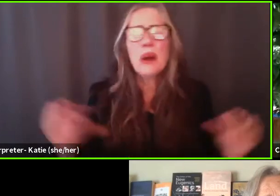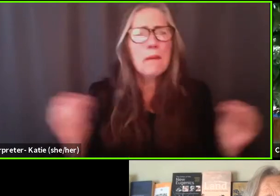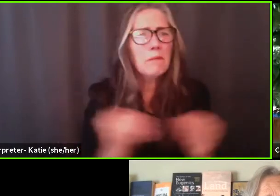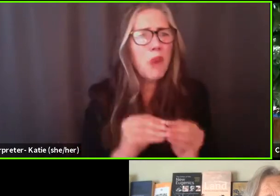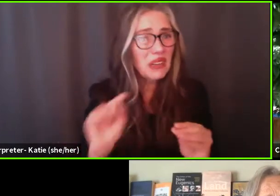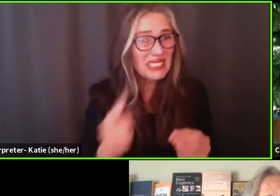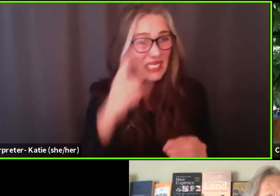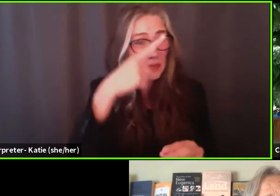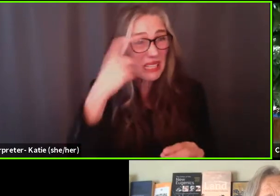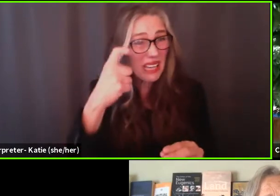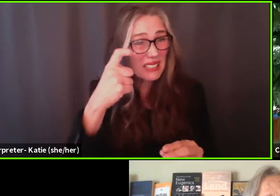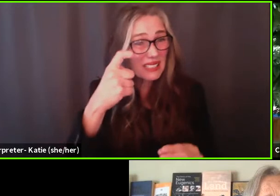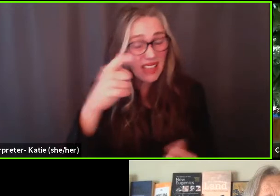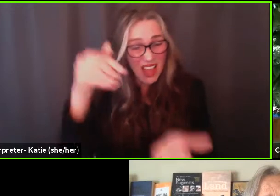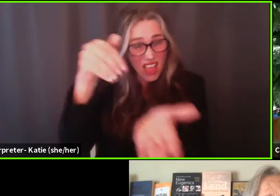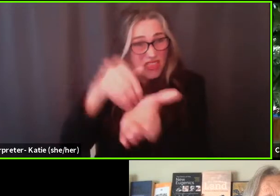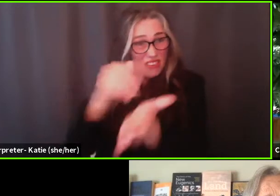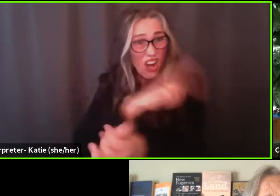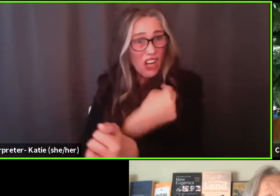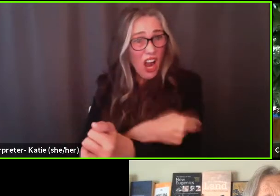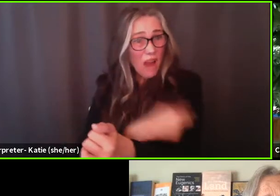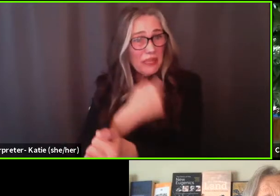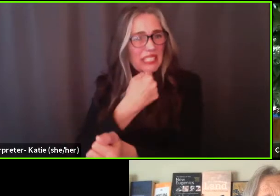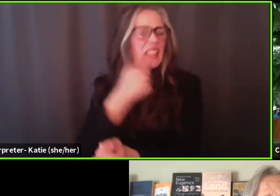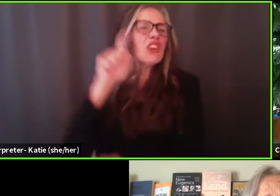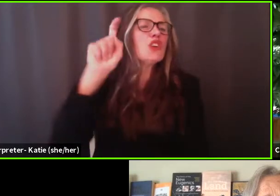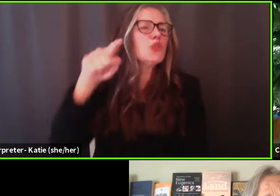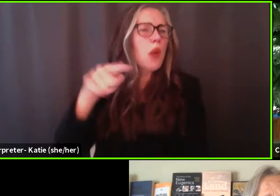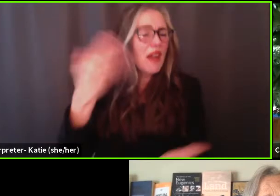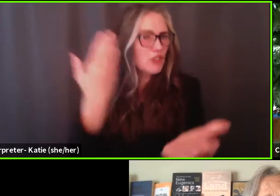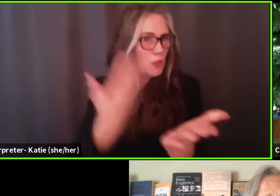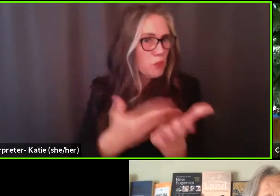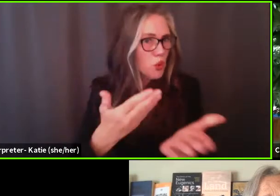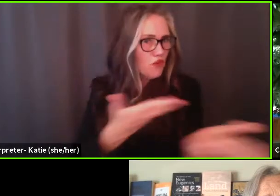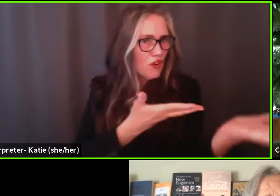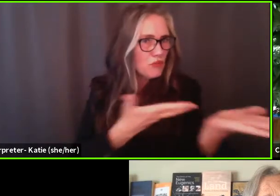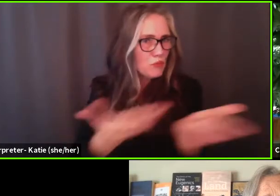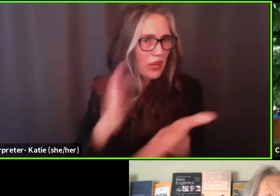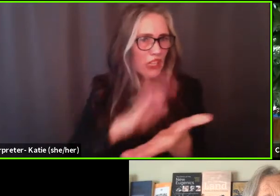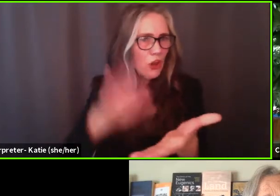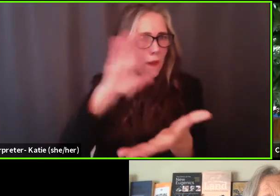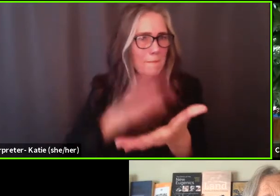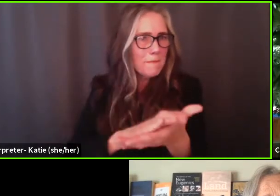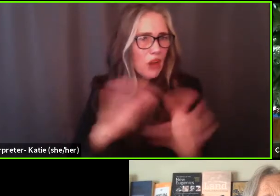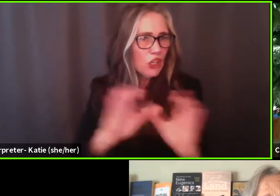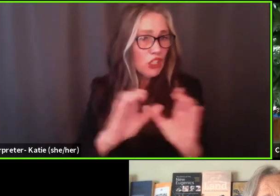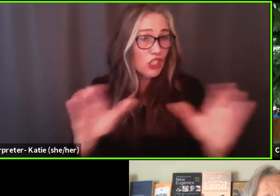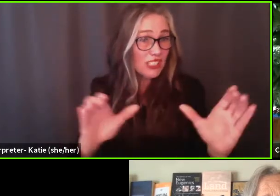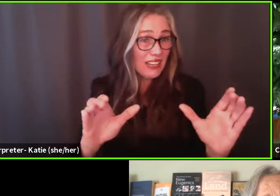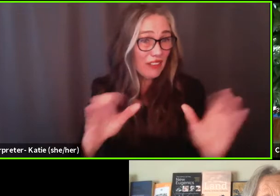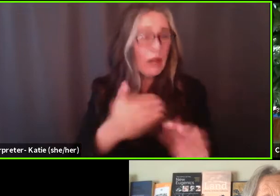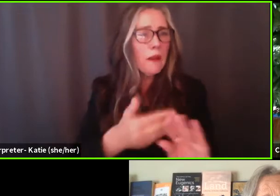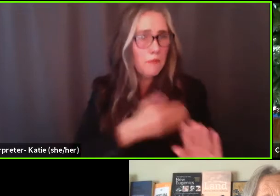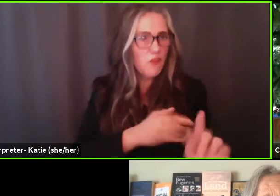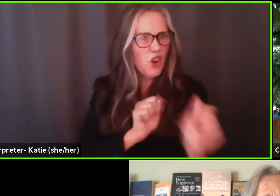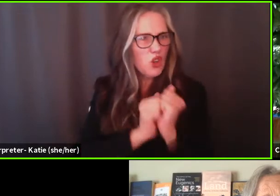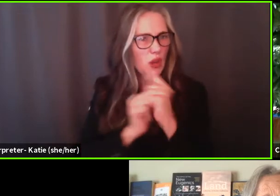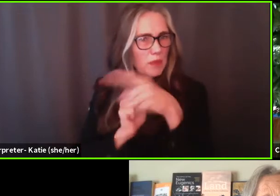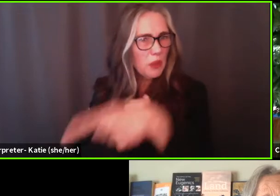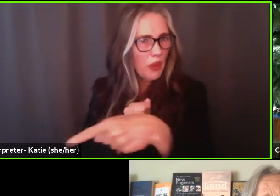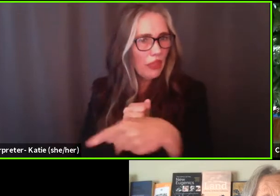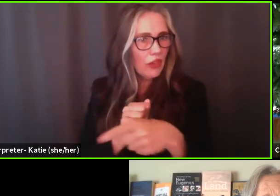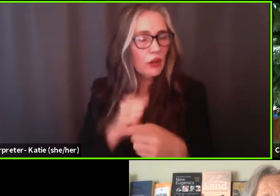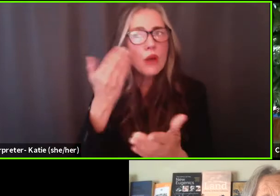family i don't know about any of you but i've never had to do that to prove i was my husband's wife um and even with